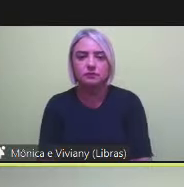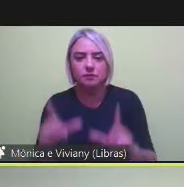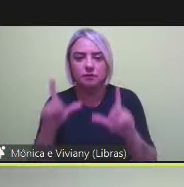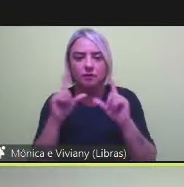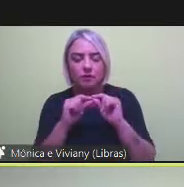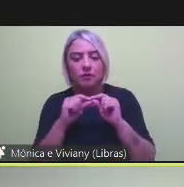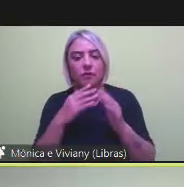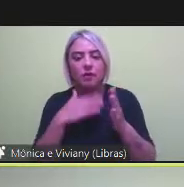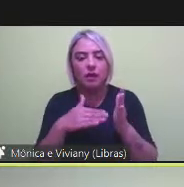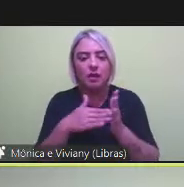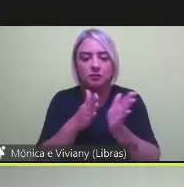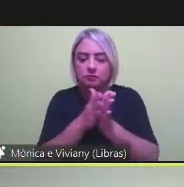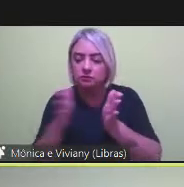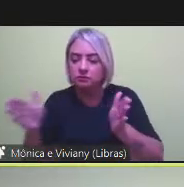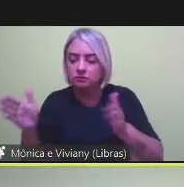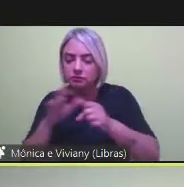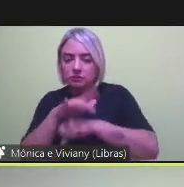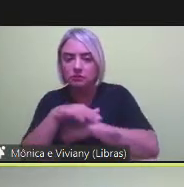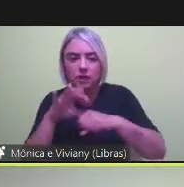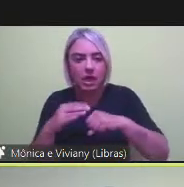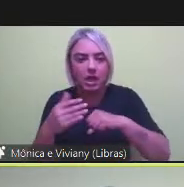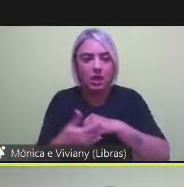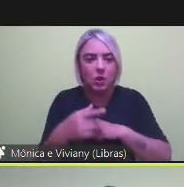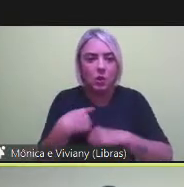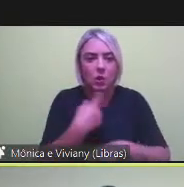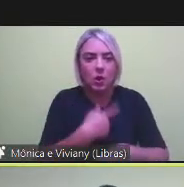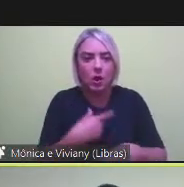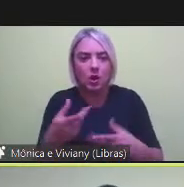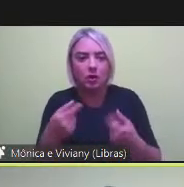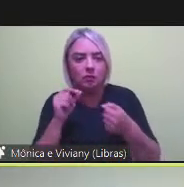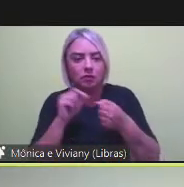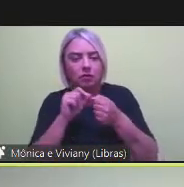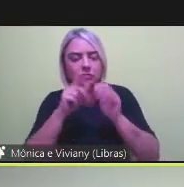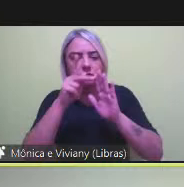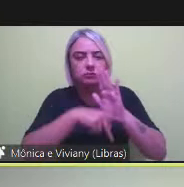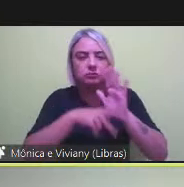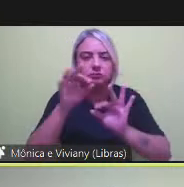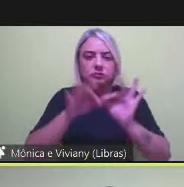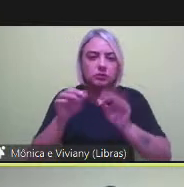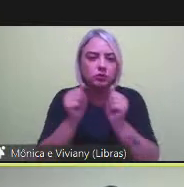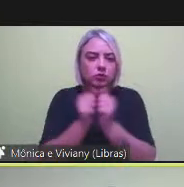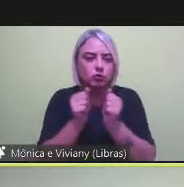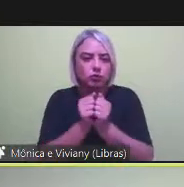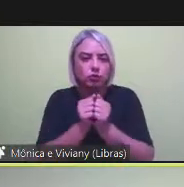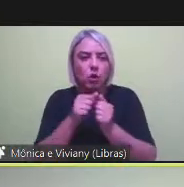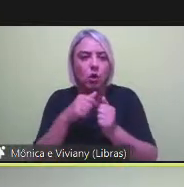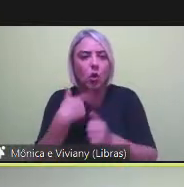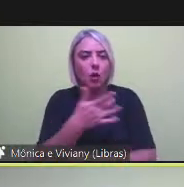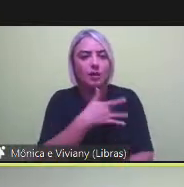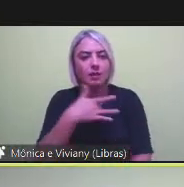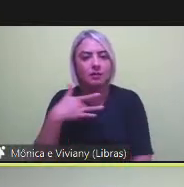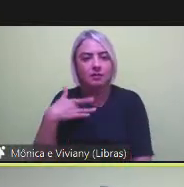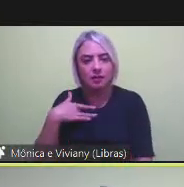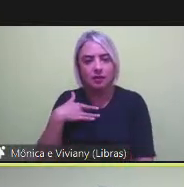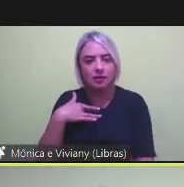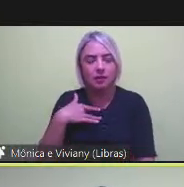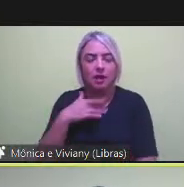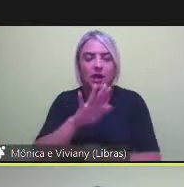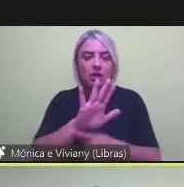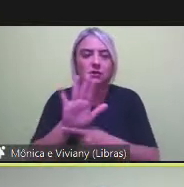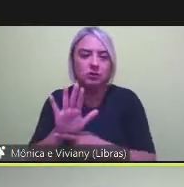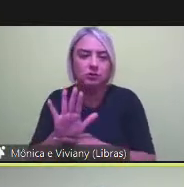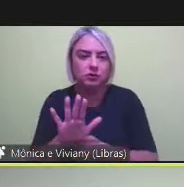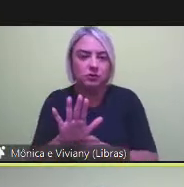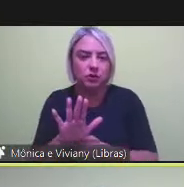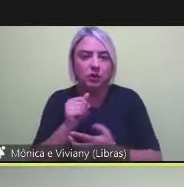Okay, I'm concluding here. Okay, so during the pandemic, we had a joint plan that